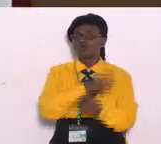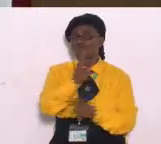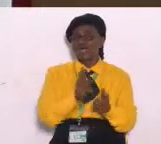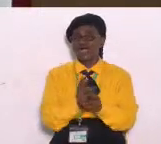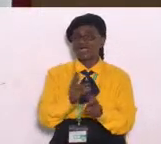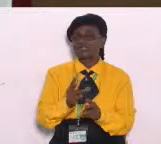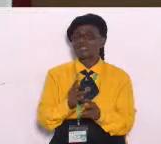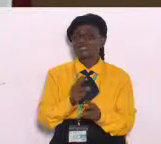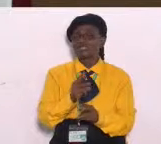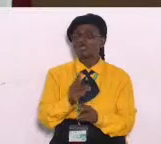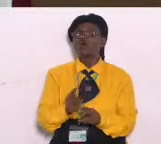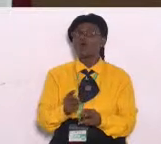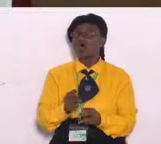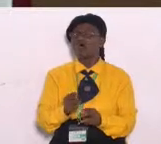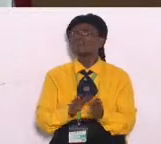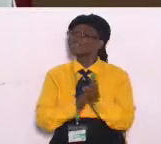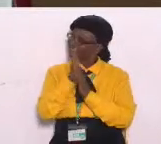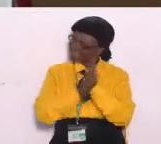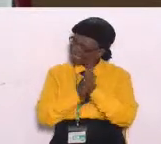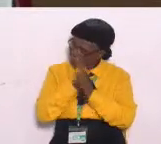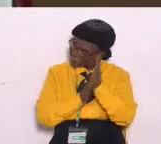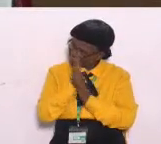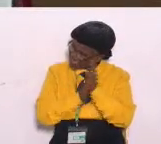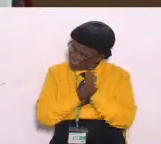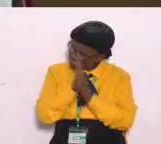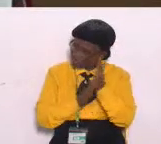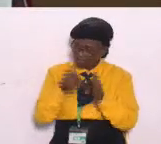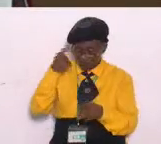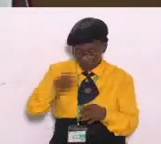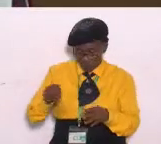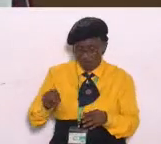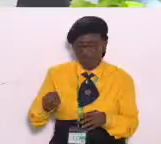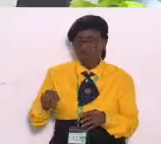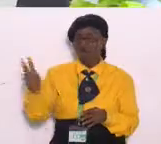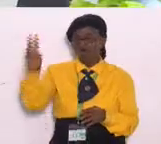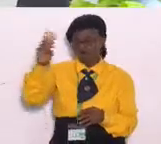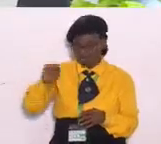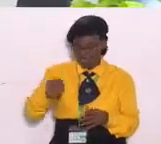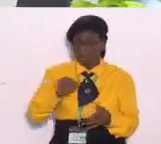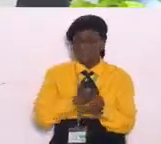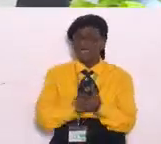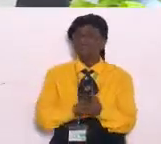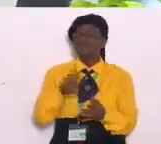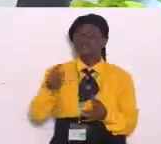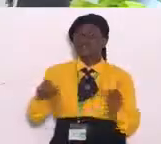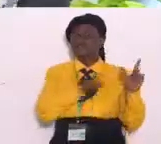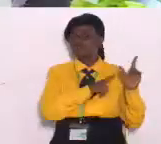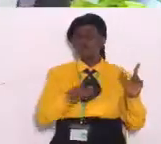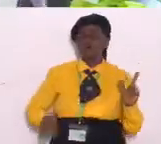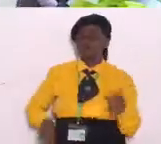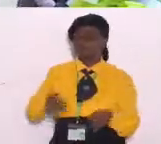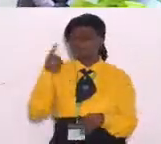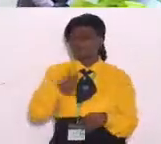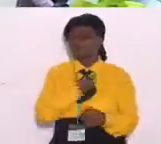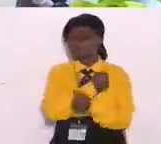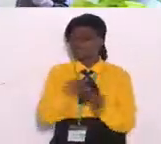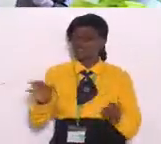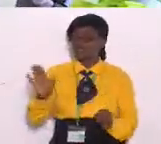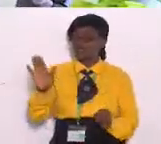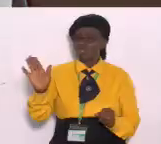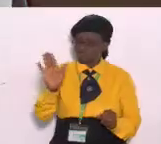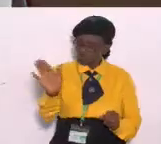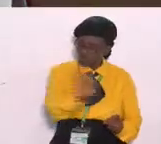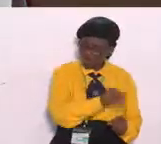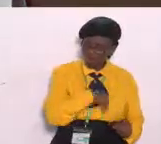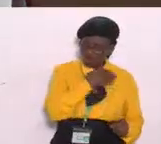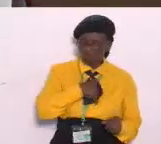and sisters. Pray that the one who saved your soul will save their own souls also. And if anyone is here